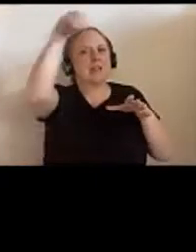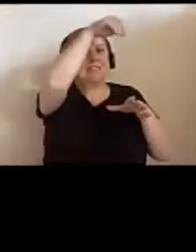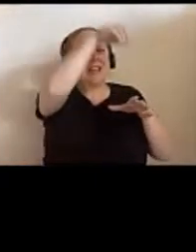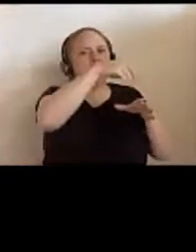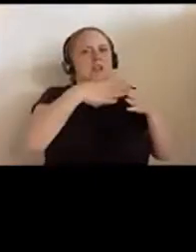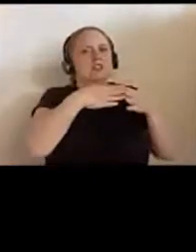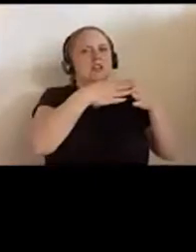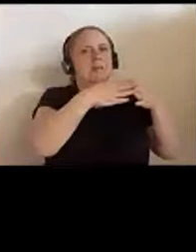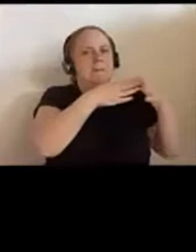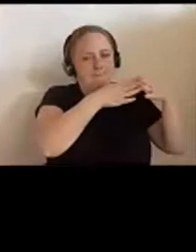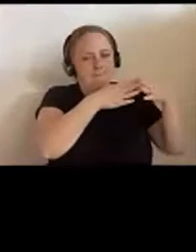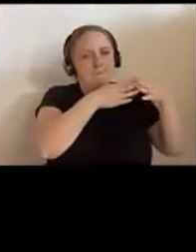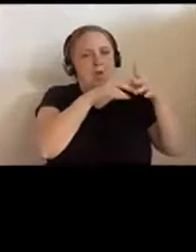triangle.